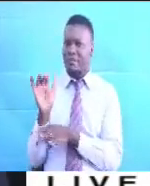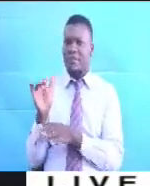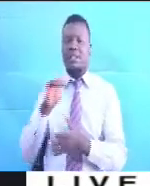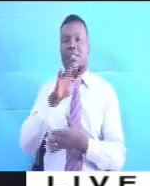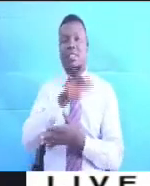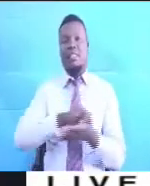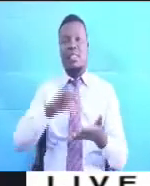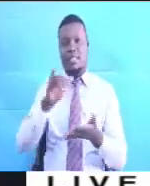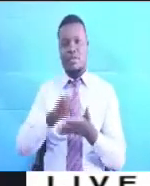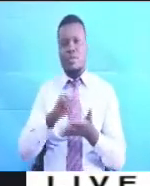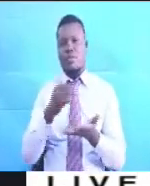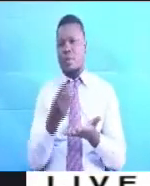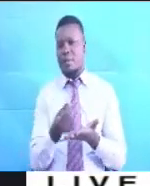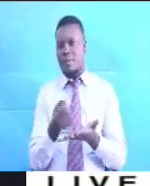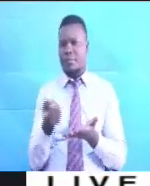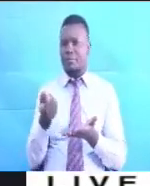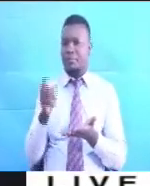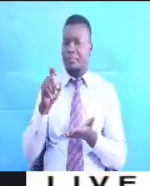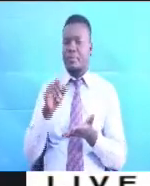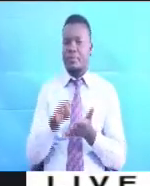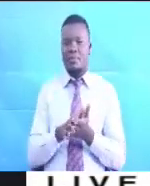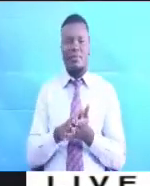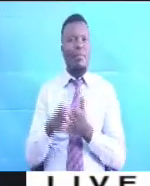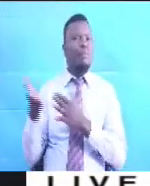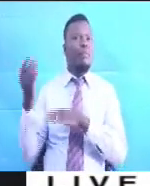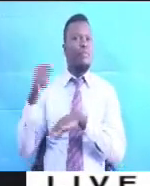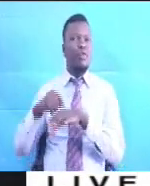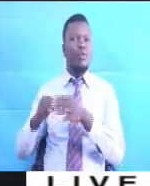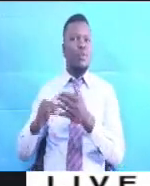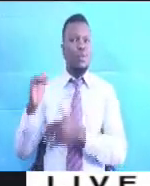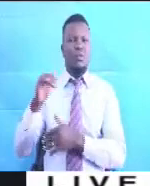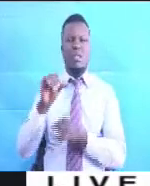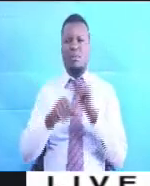rate. The central bank rate was increased from about